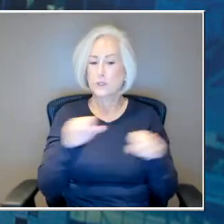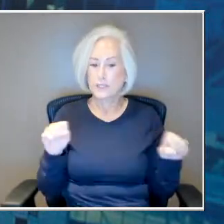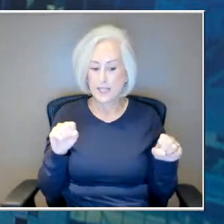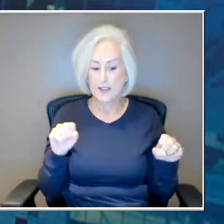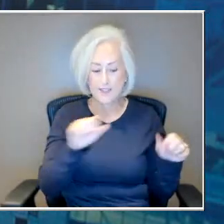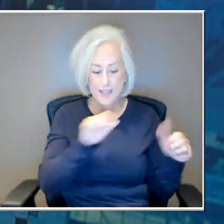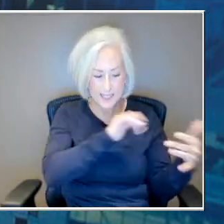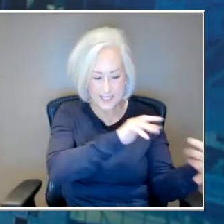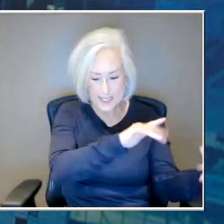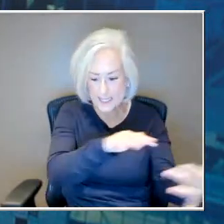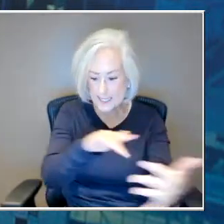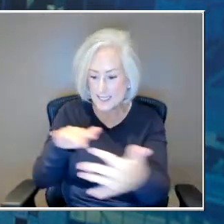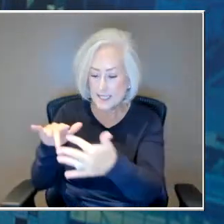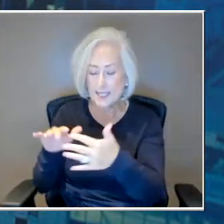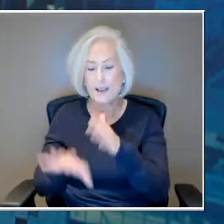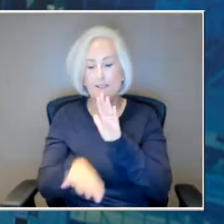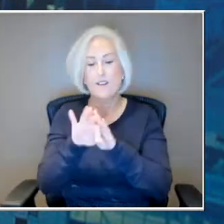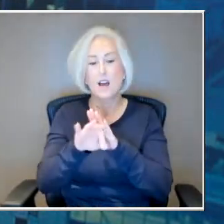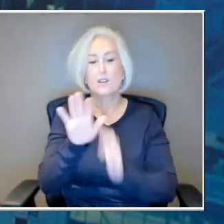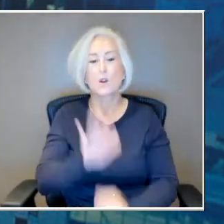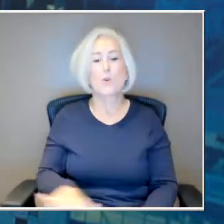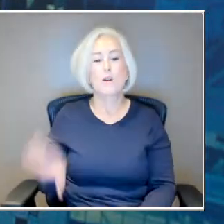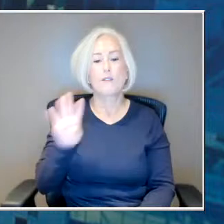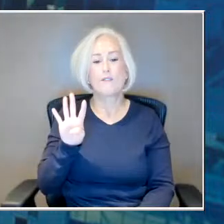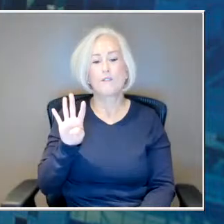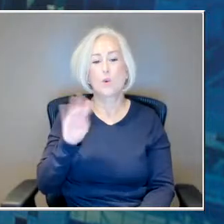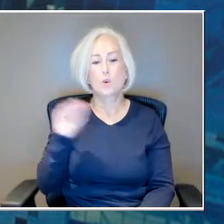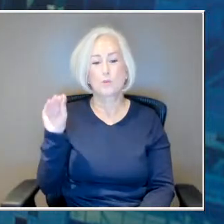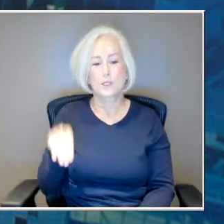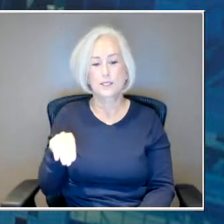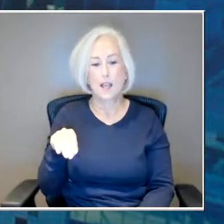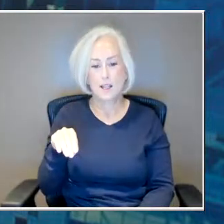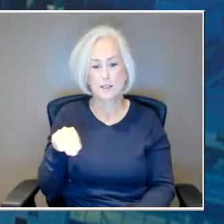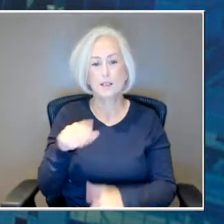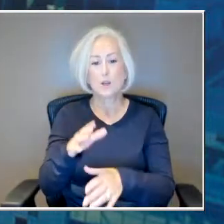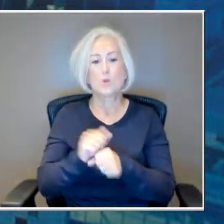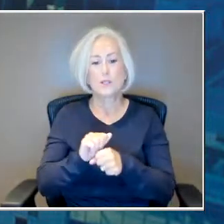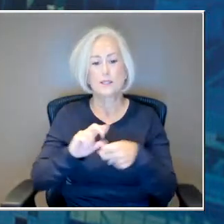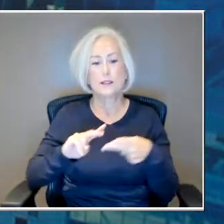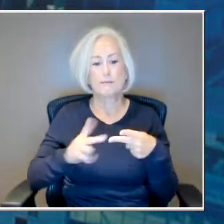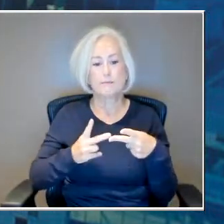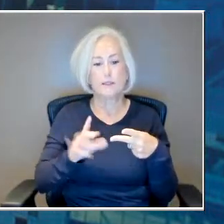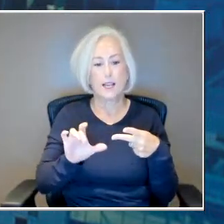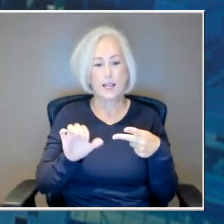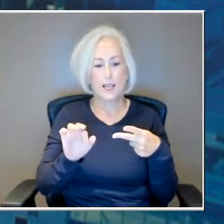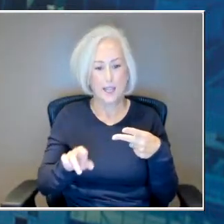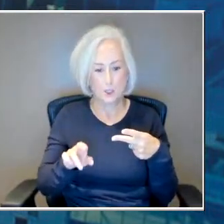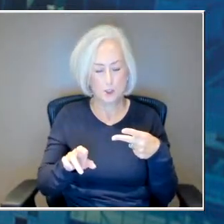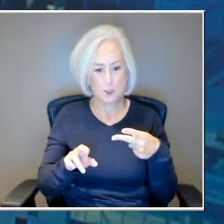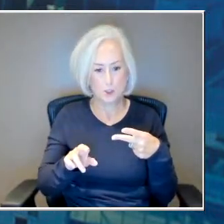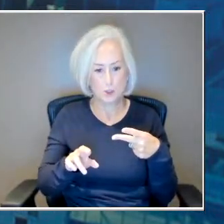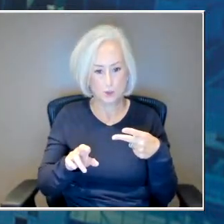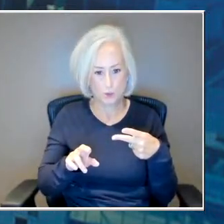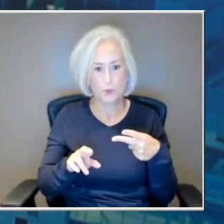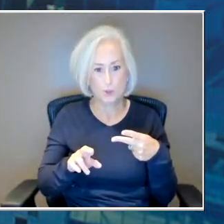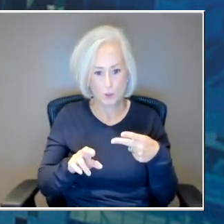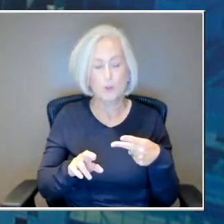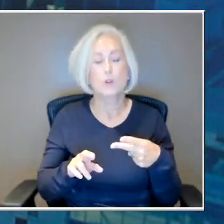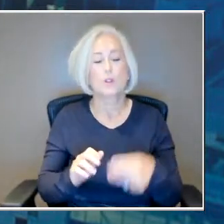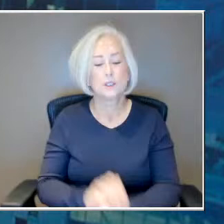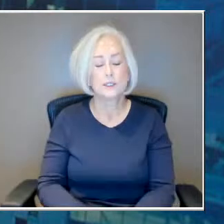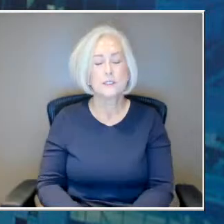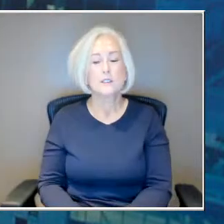around 4%. They found out that that is the percentage of patients who actually can develop a secondary cancer.